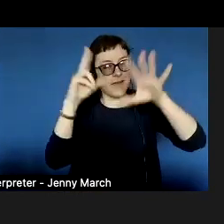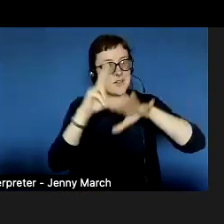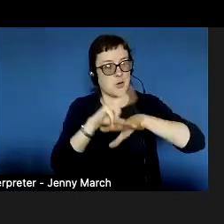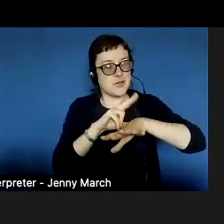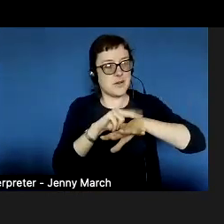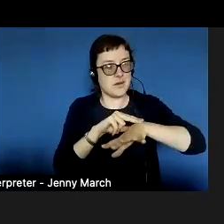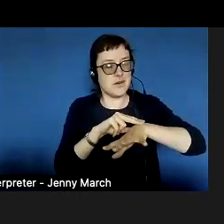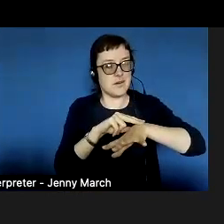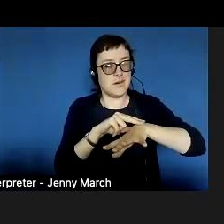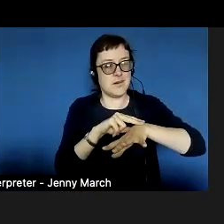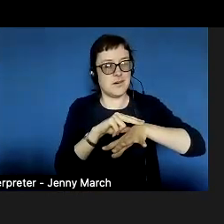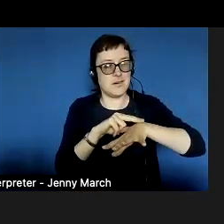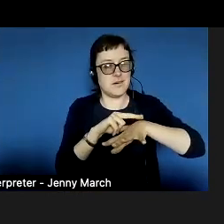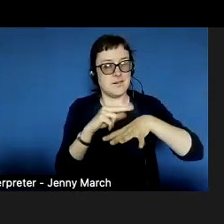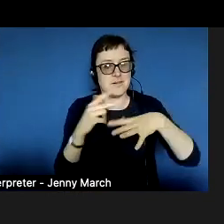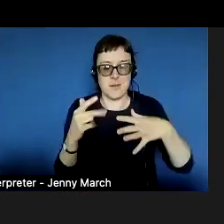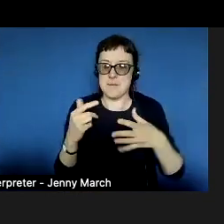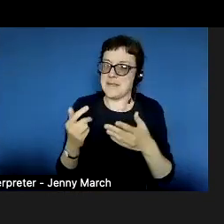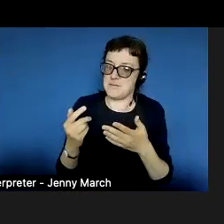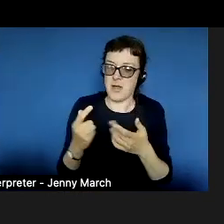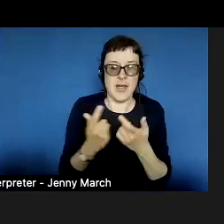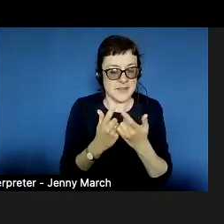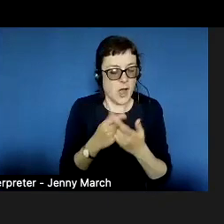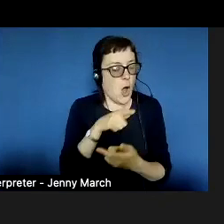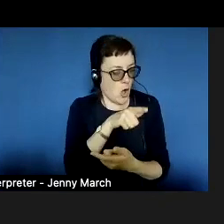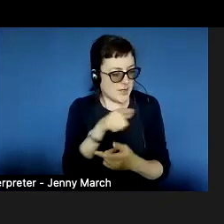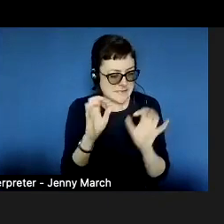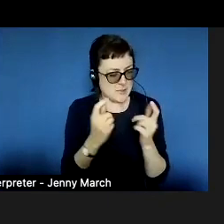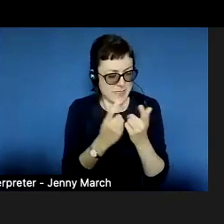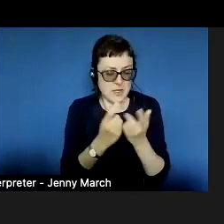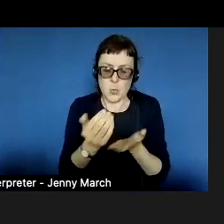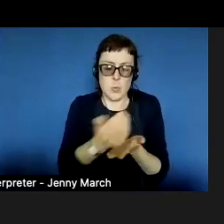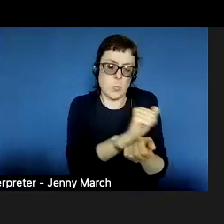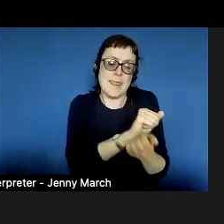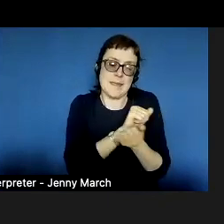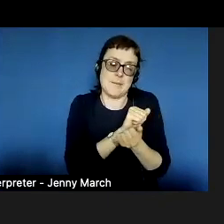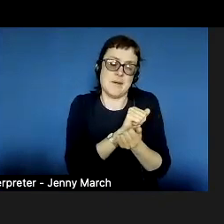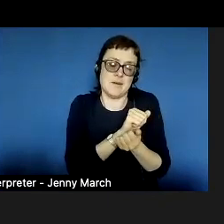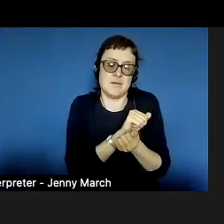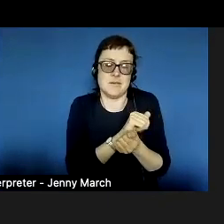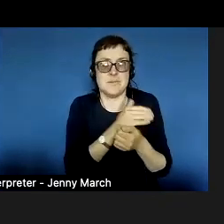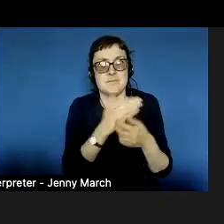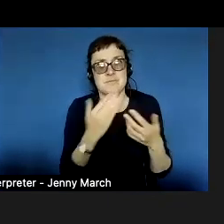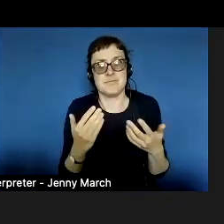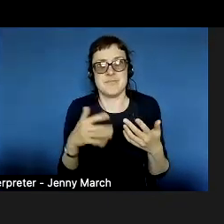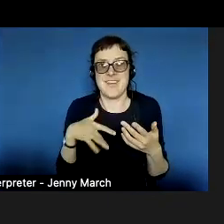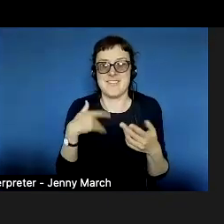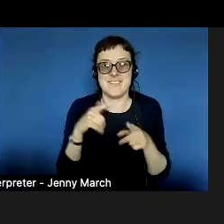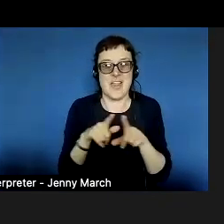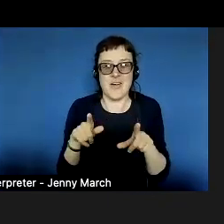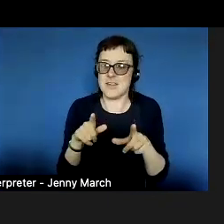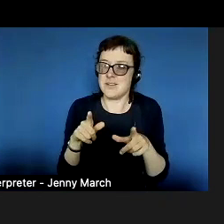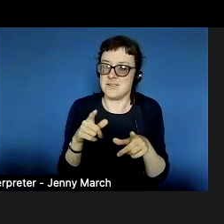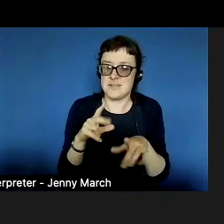obviously kept things that were really special to him, and also that he had this kind of, I don't know, we kind of felt like he was quite caring